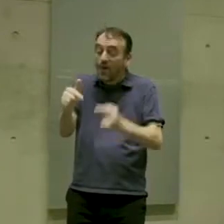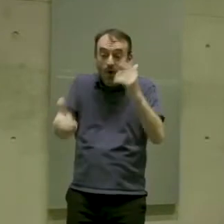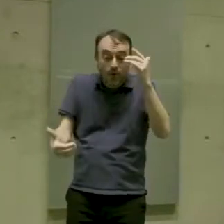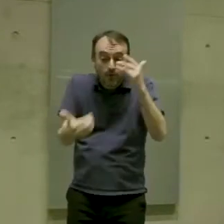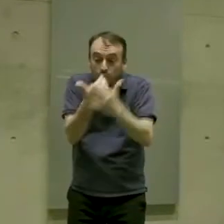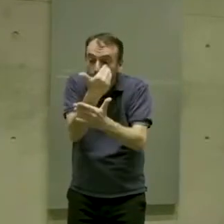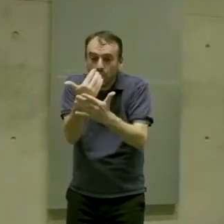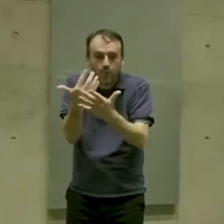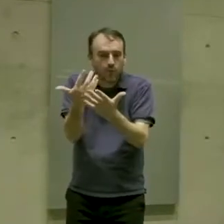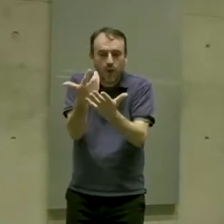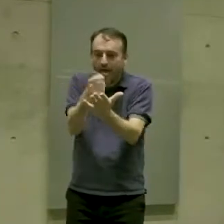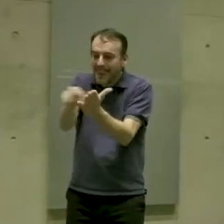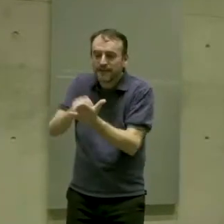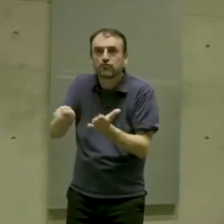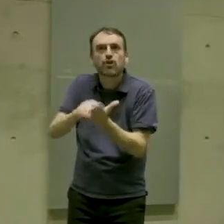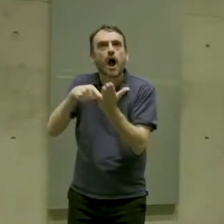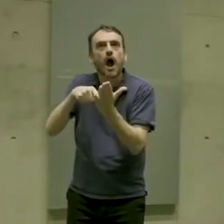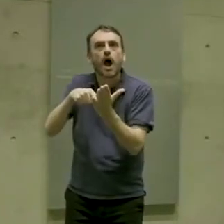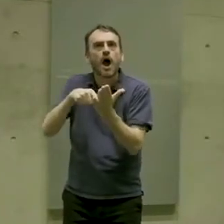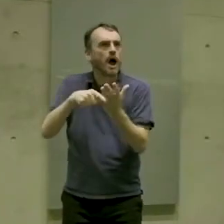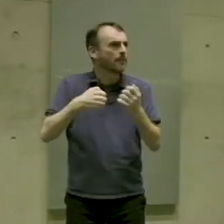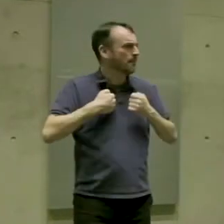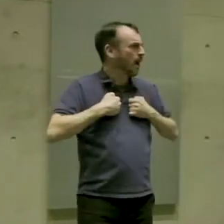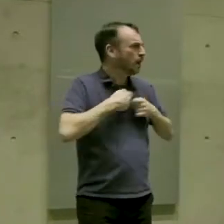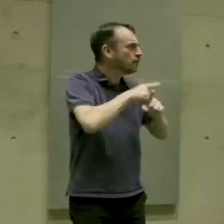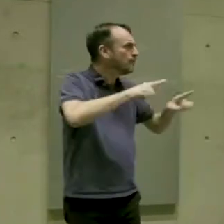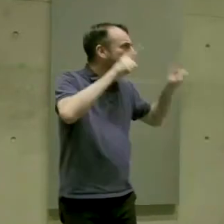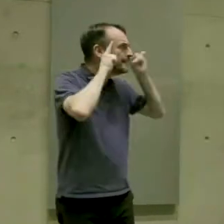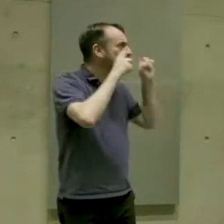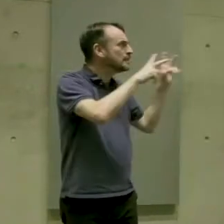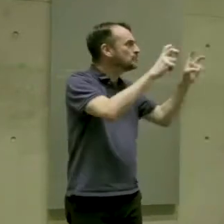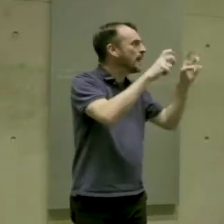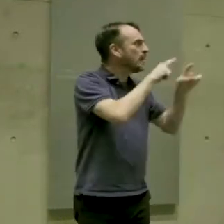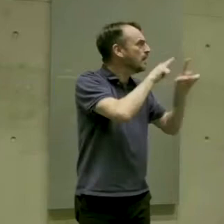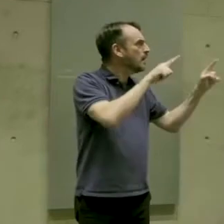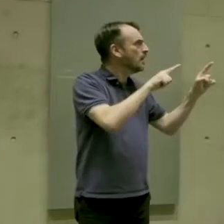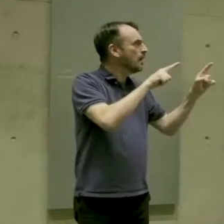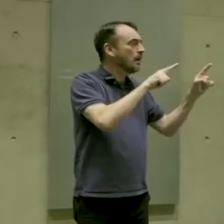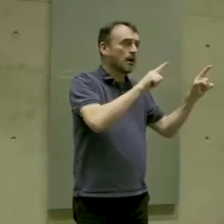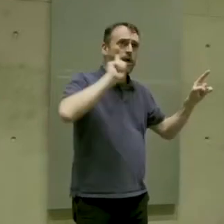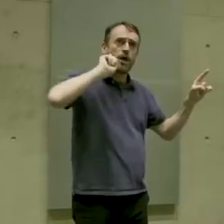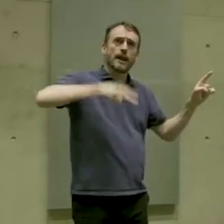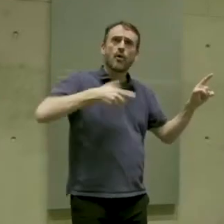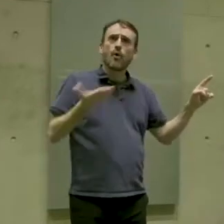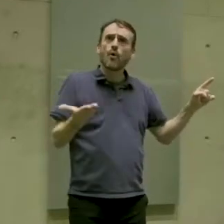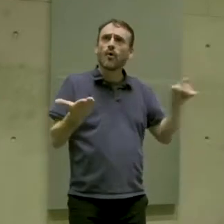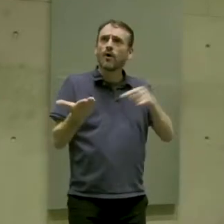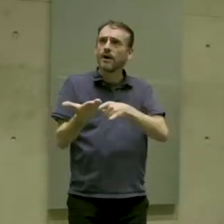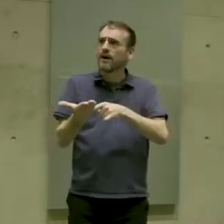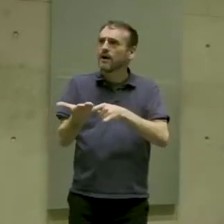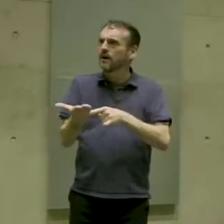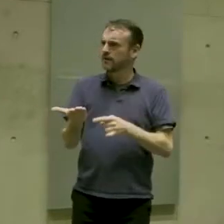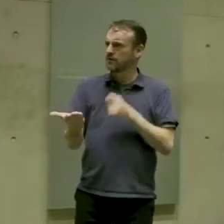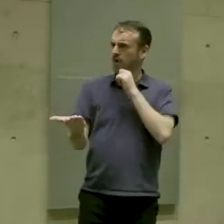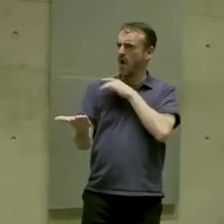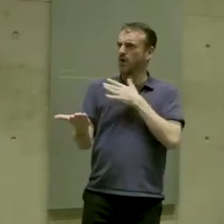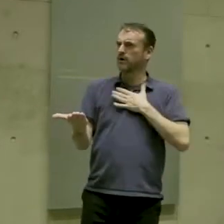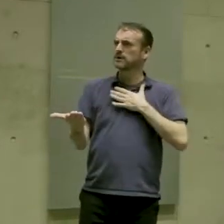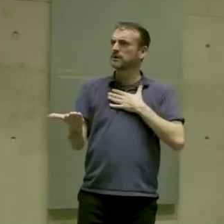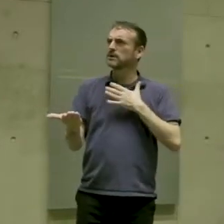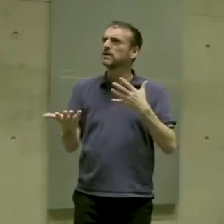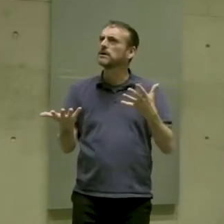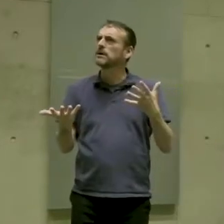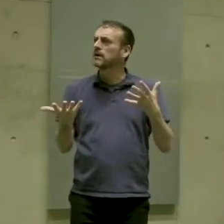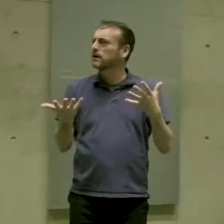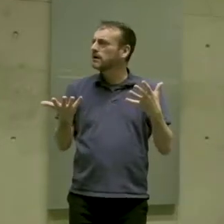like, and nobody in the subject seemed to really be paying attention. Now, this was especially odd to me, because a cursory look had told